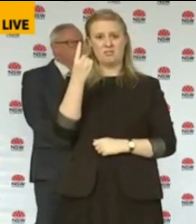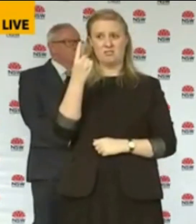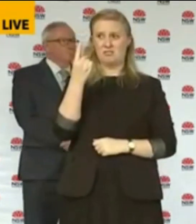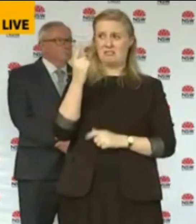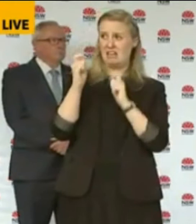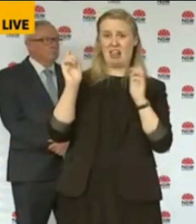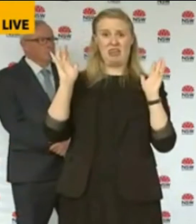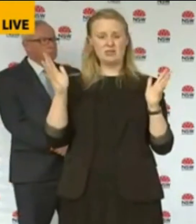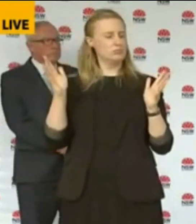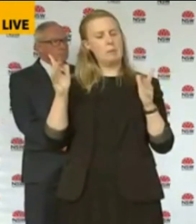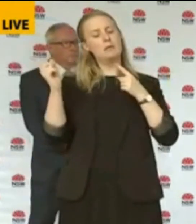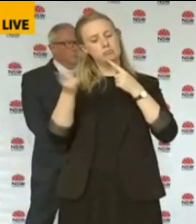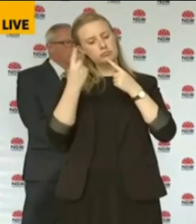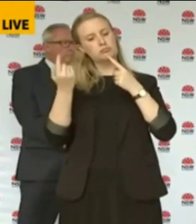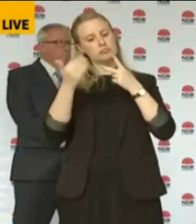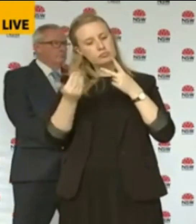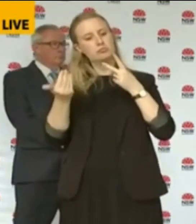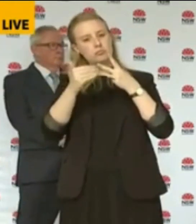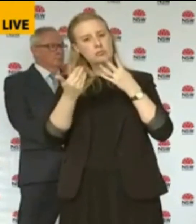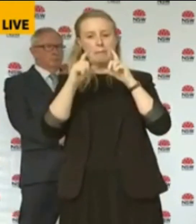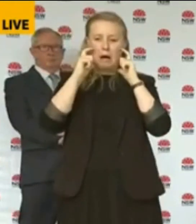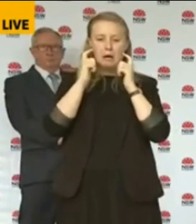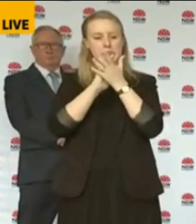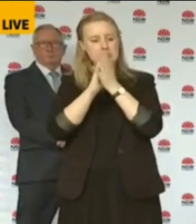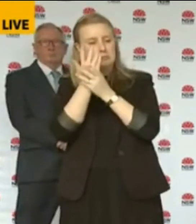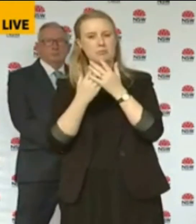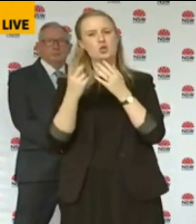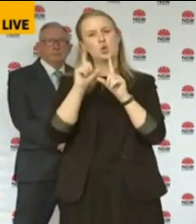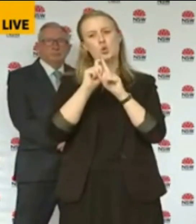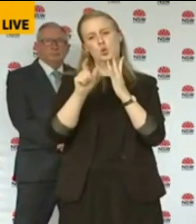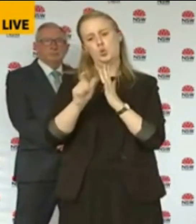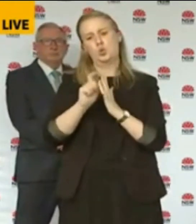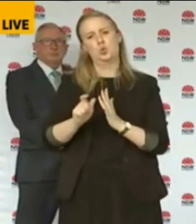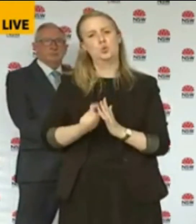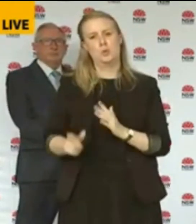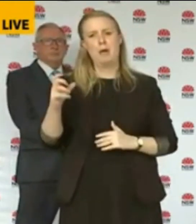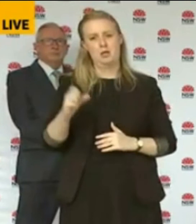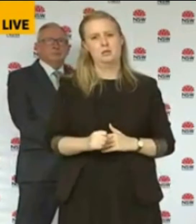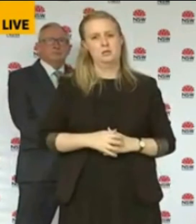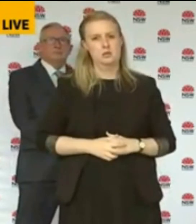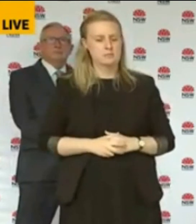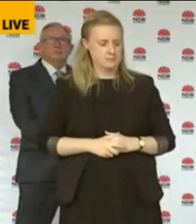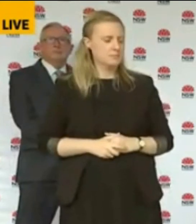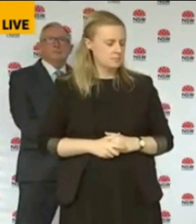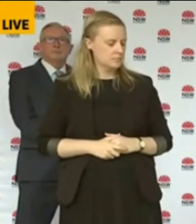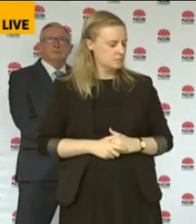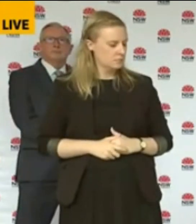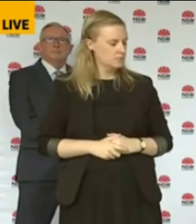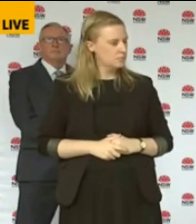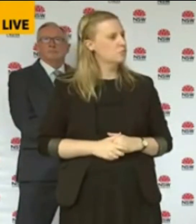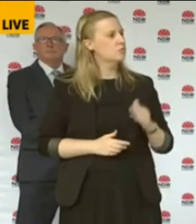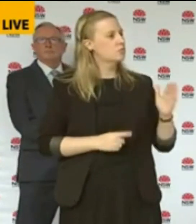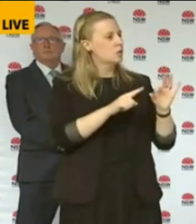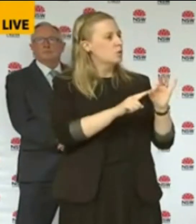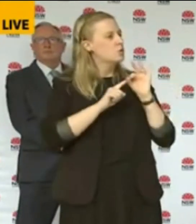effective quarantine at the end. In-flight transmission is a risk, and given that there is increasing